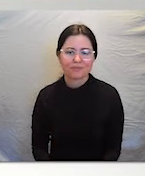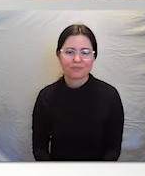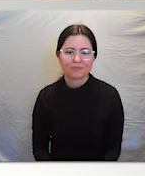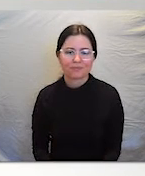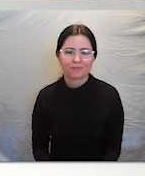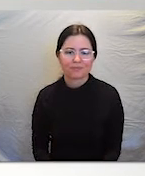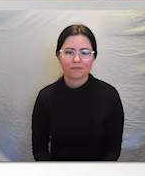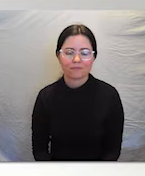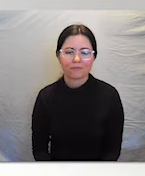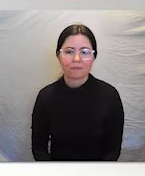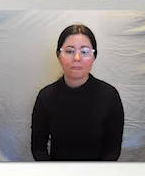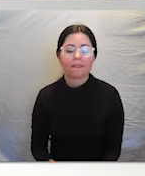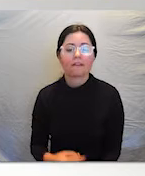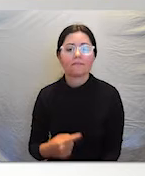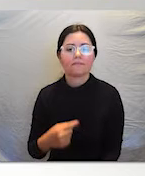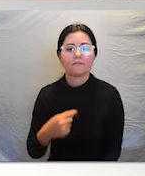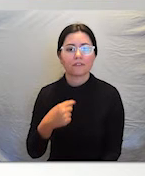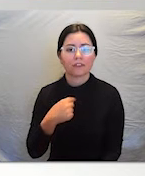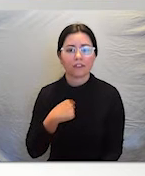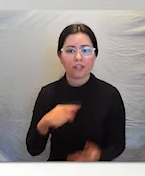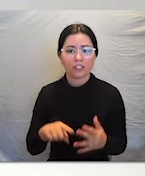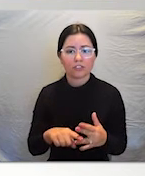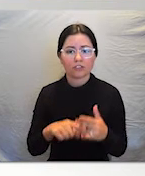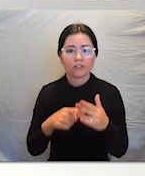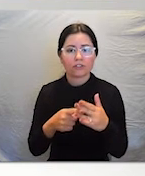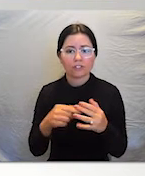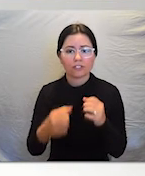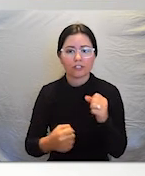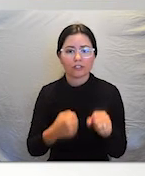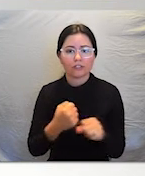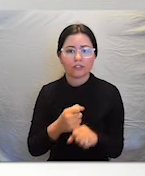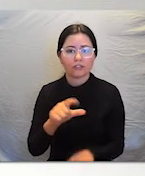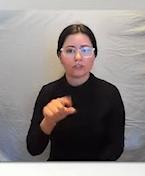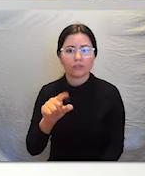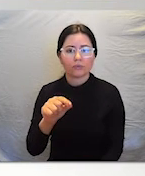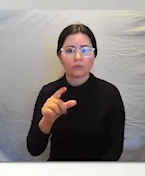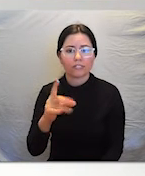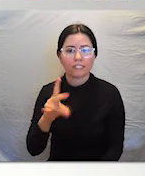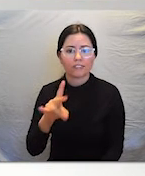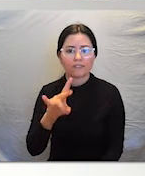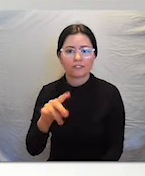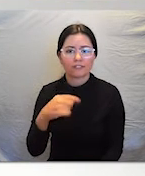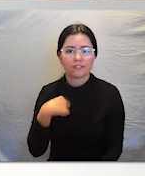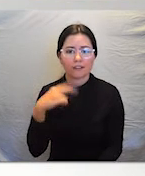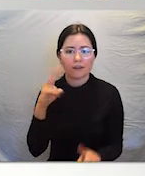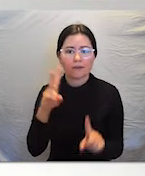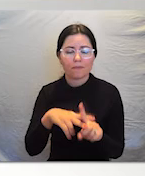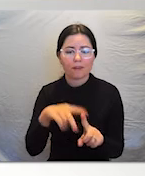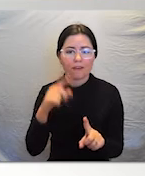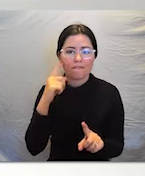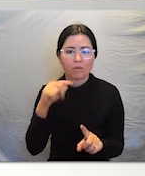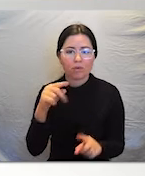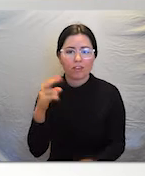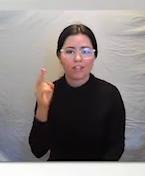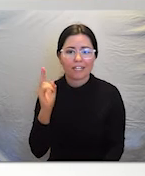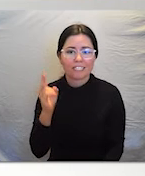I started in 2017. I applied for Ann Stork Center in Fort